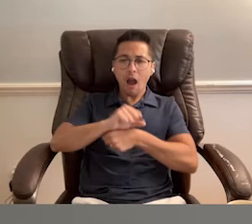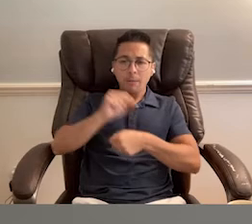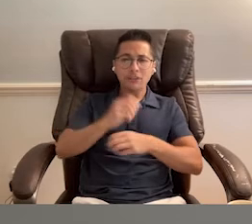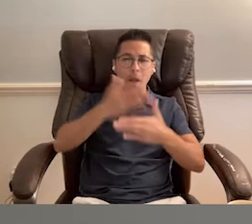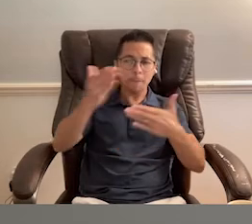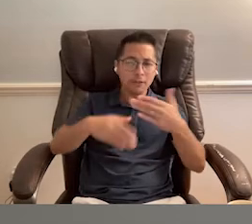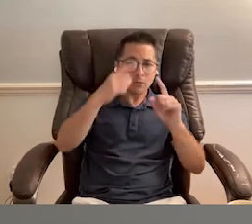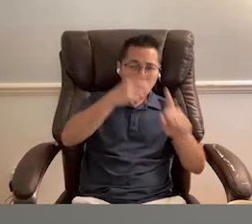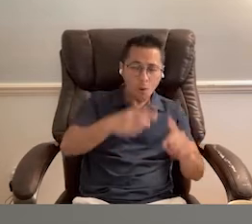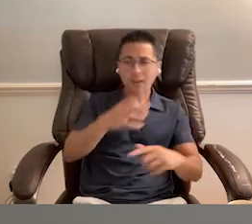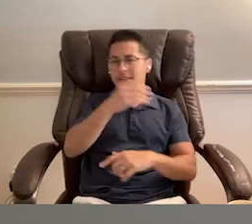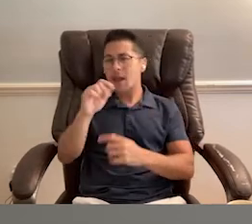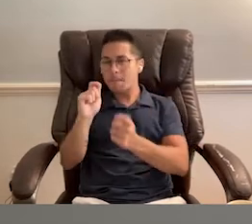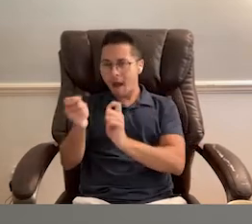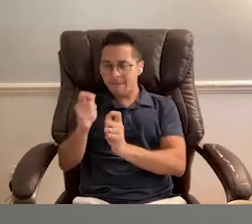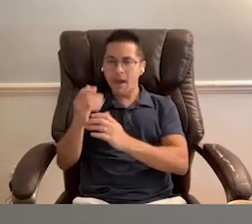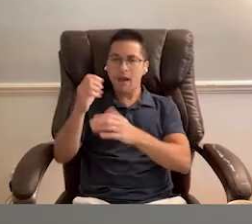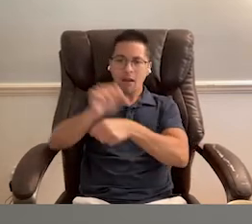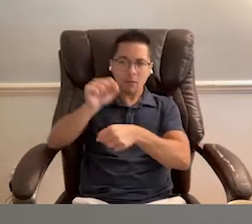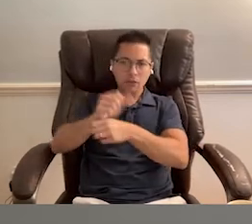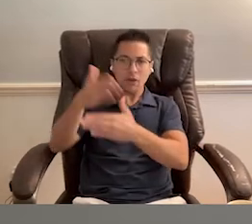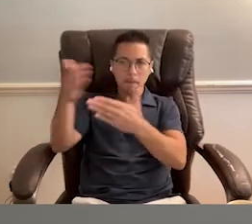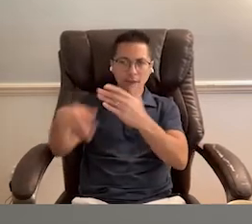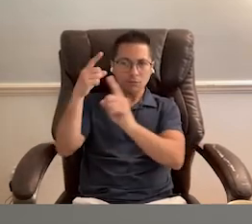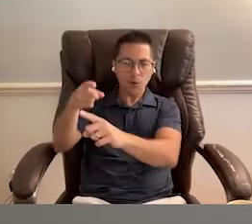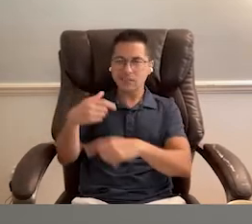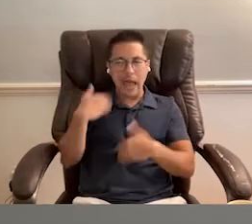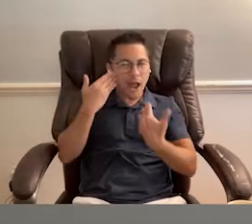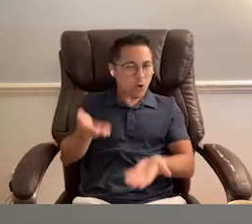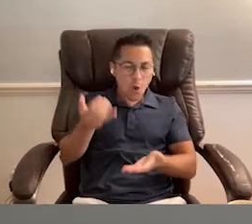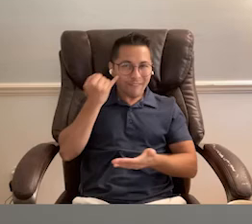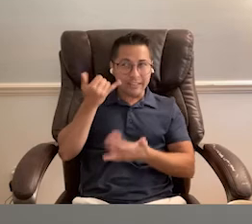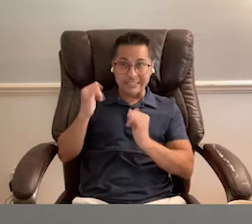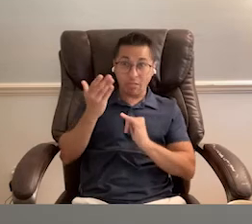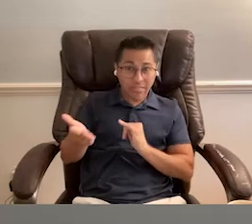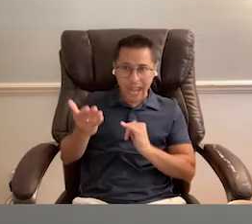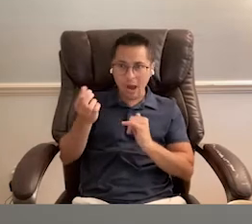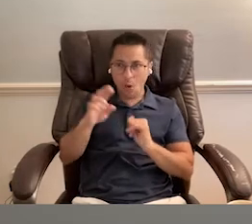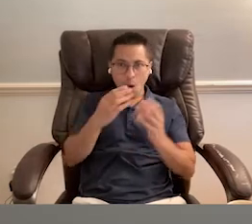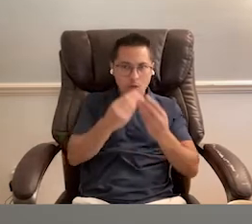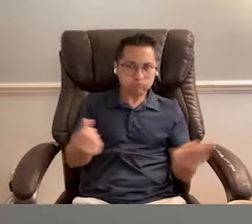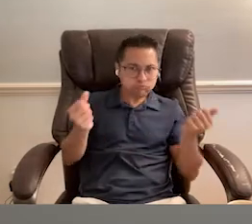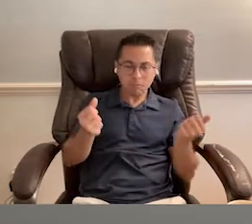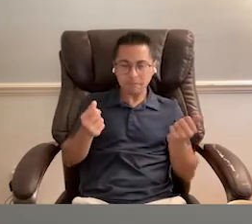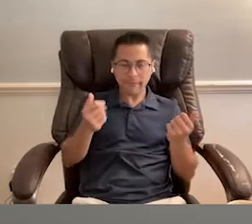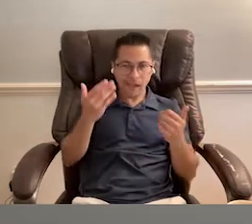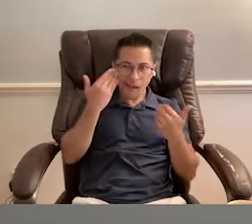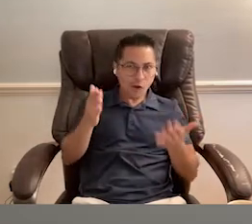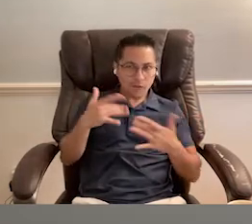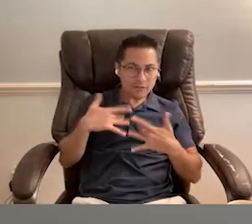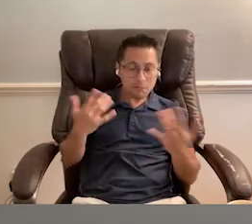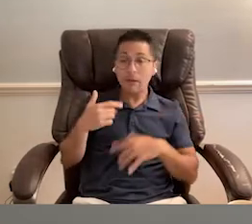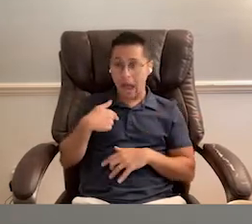completion points and modified occupation completion points. And I don't know if they're still there or what's going on exactly with them, but I'm